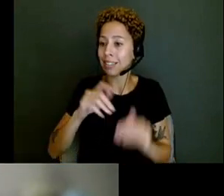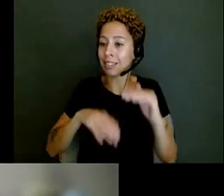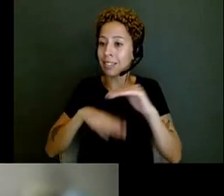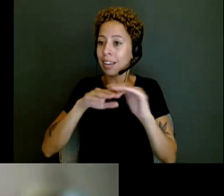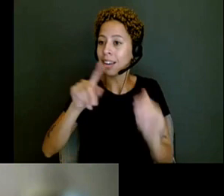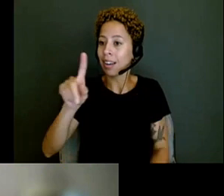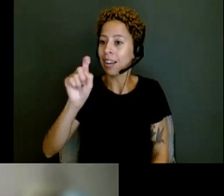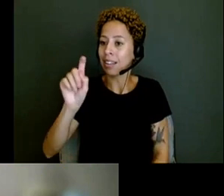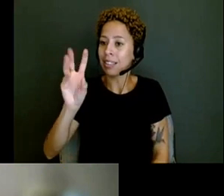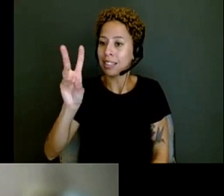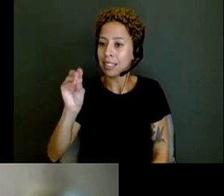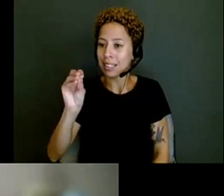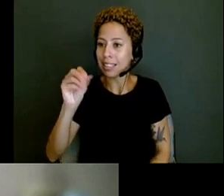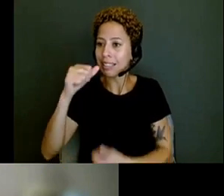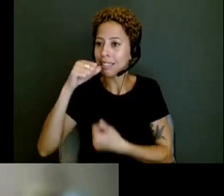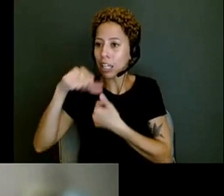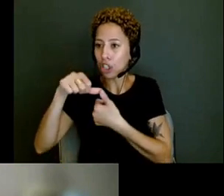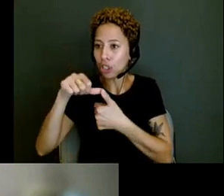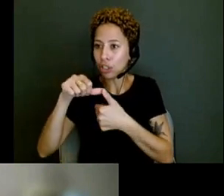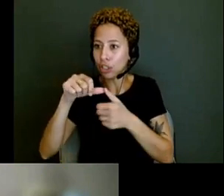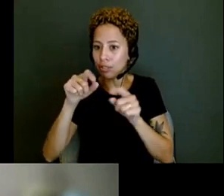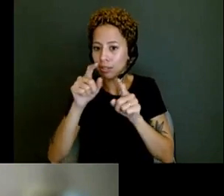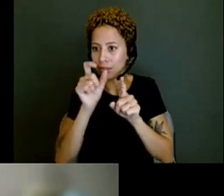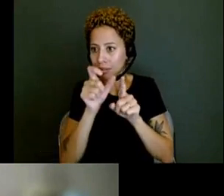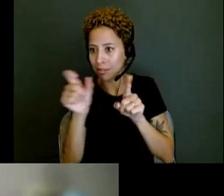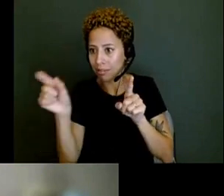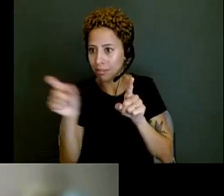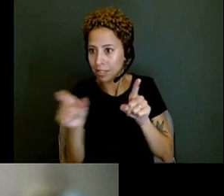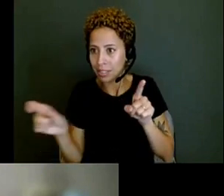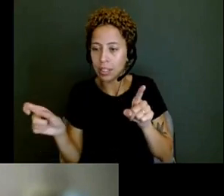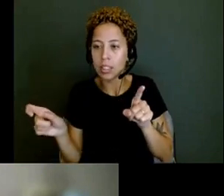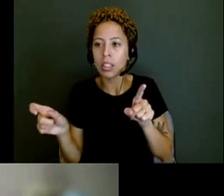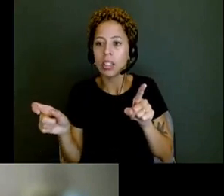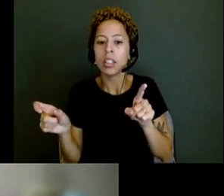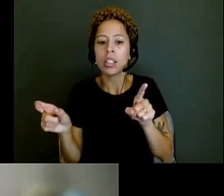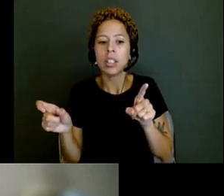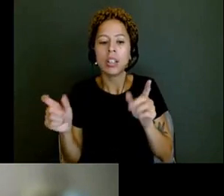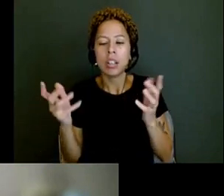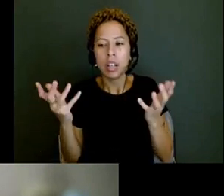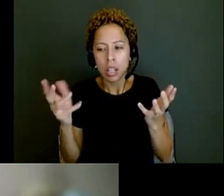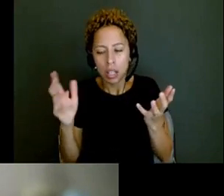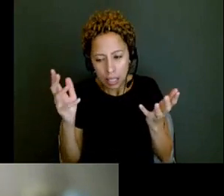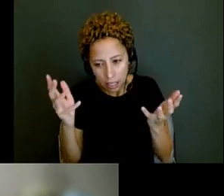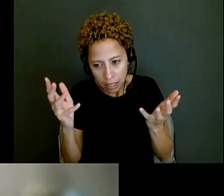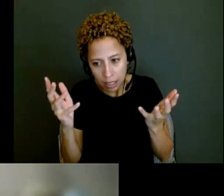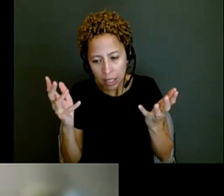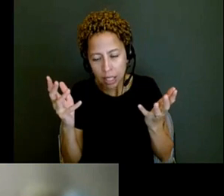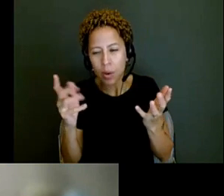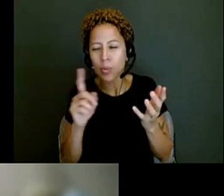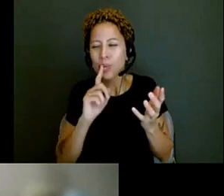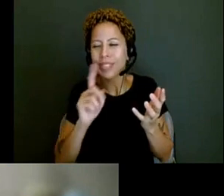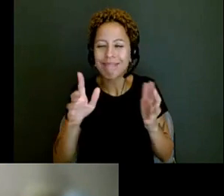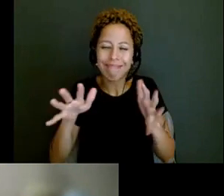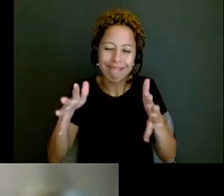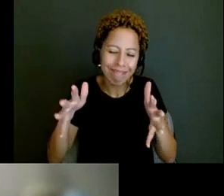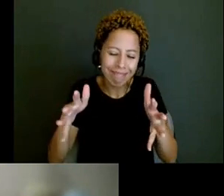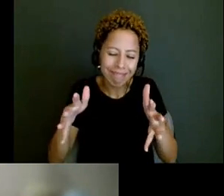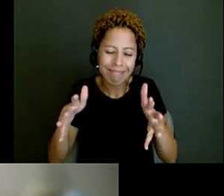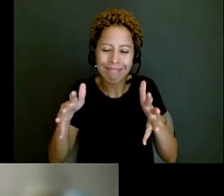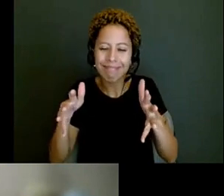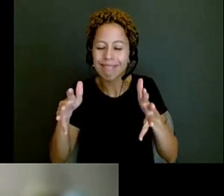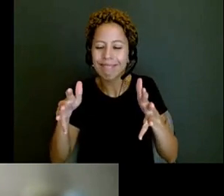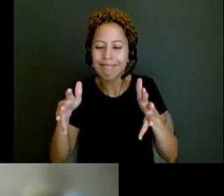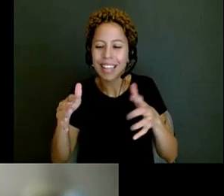of true. Text messages are measured in 160 character segments. And that isn't even true because basically if you exceed, you can have